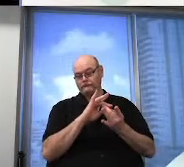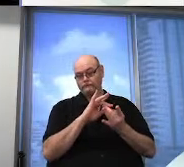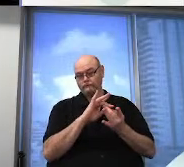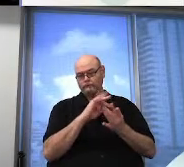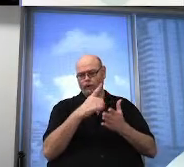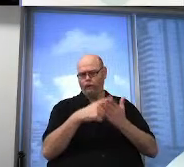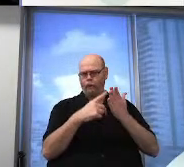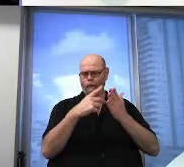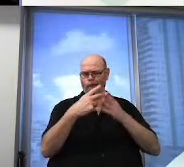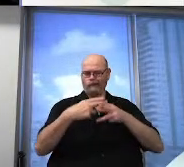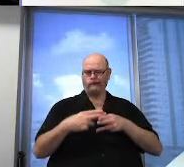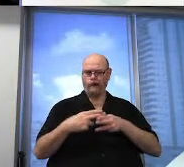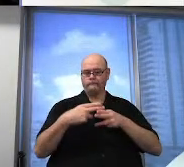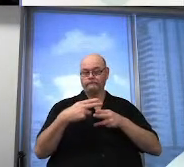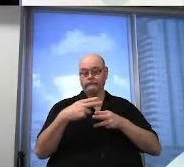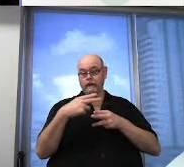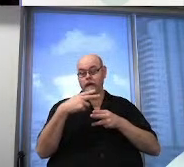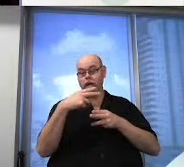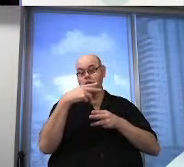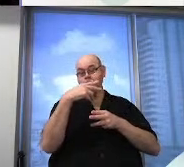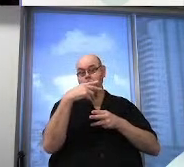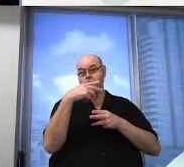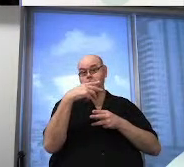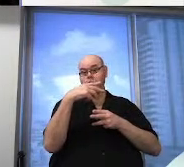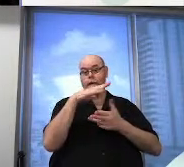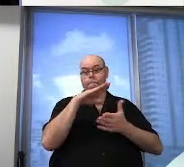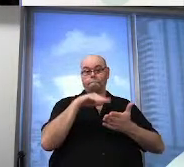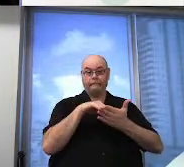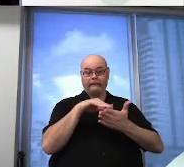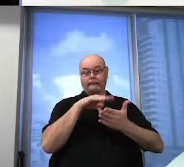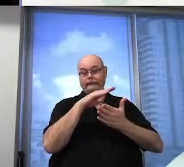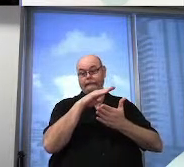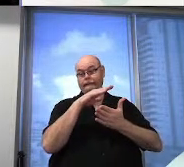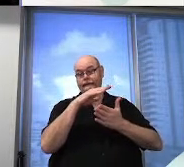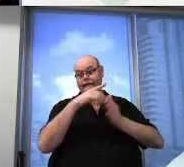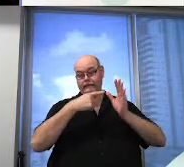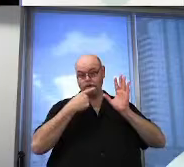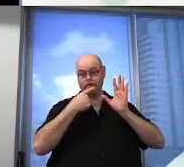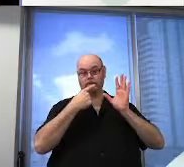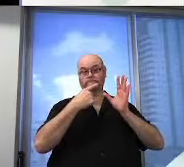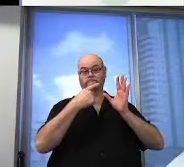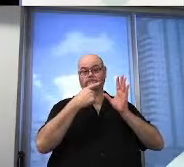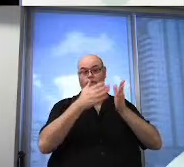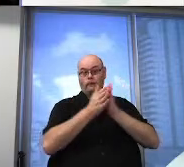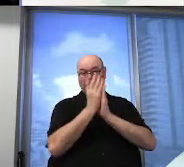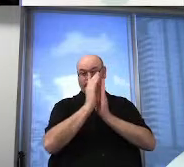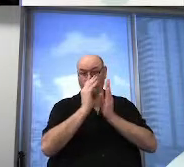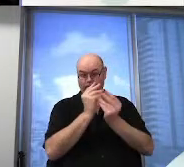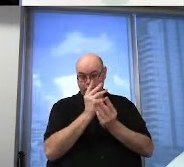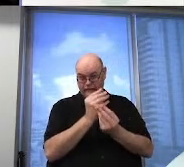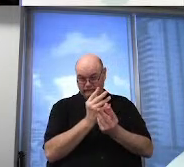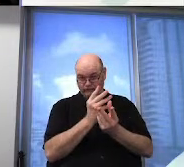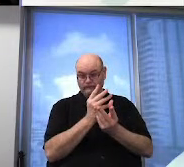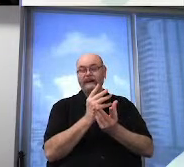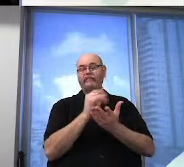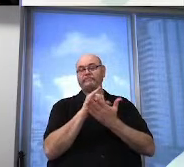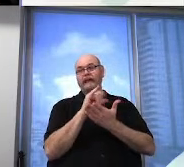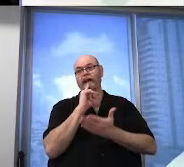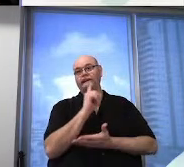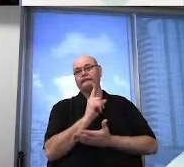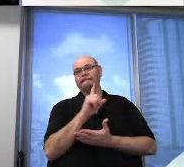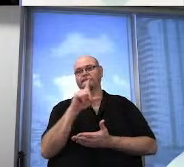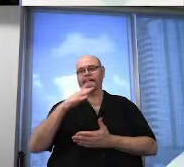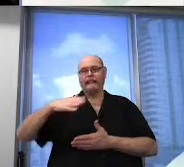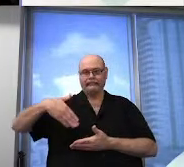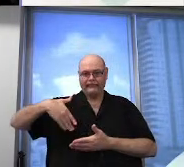what we would call a mid-hearing request of information, the procedure that I described is something called late